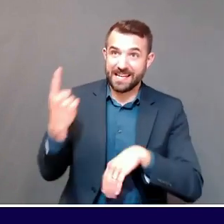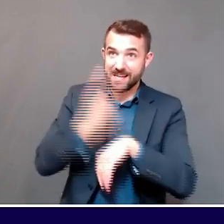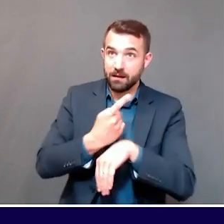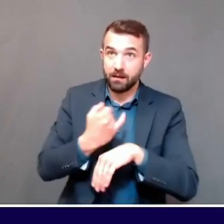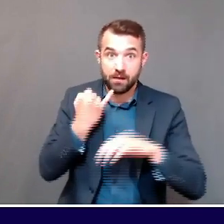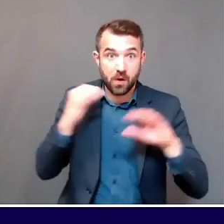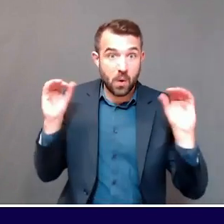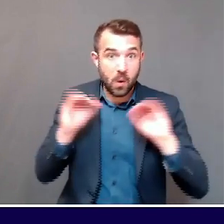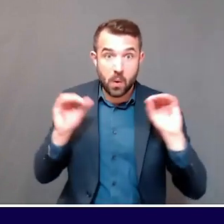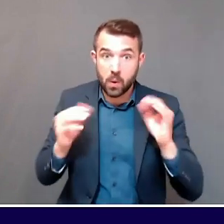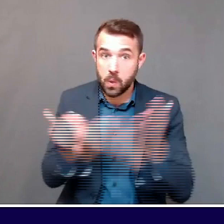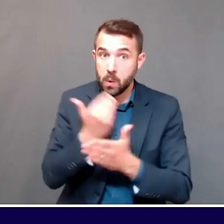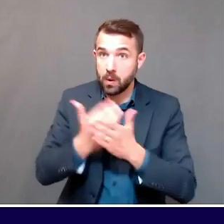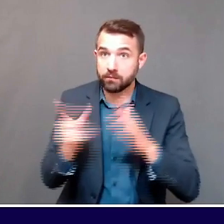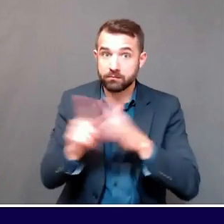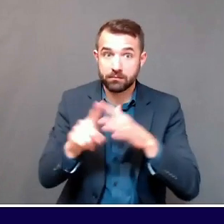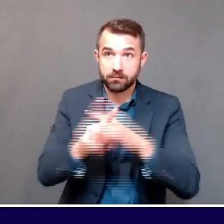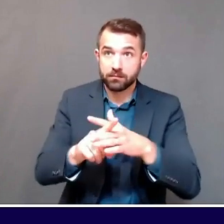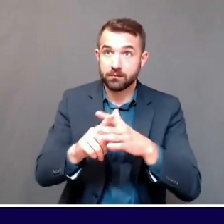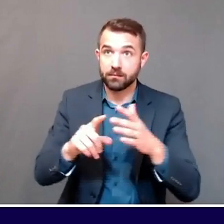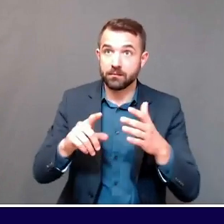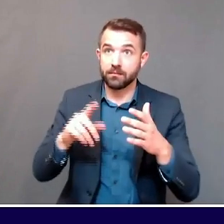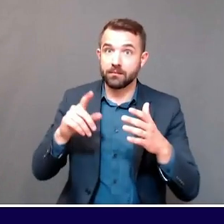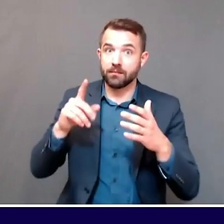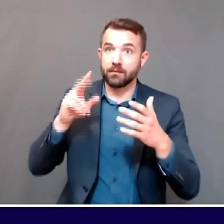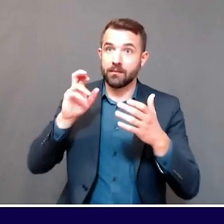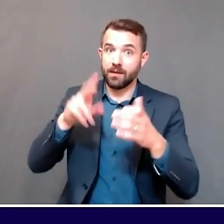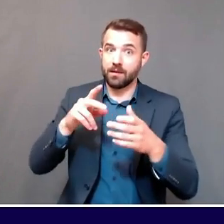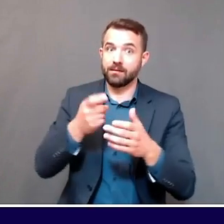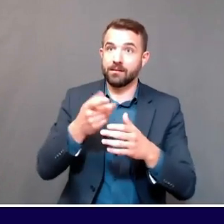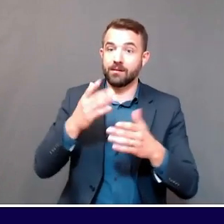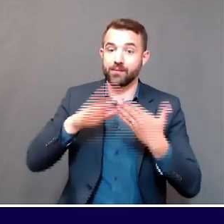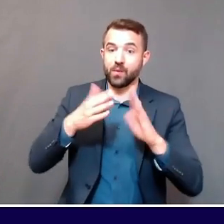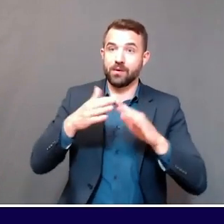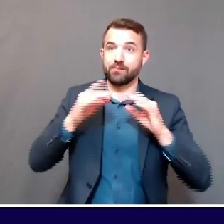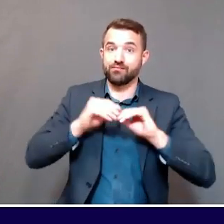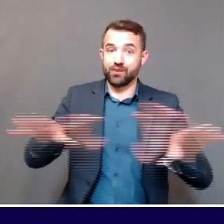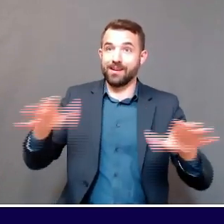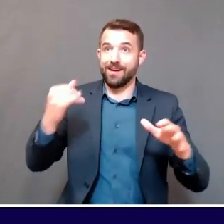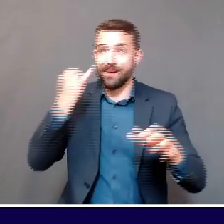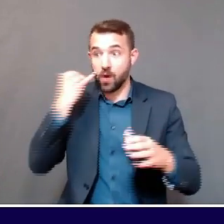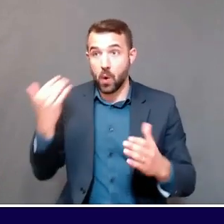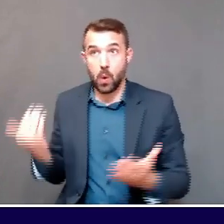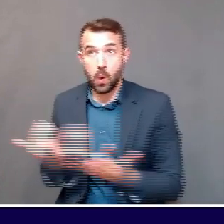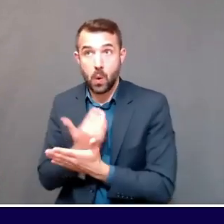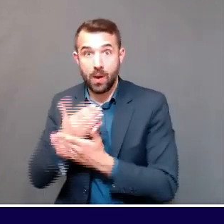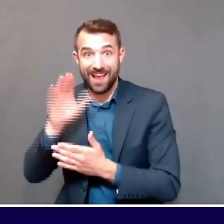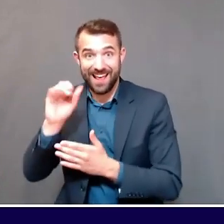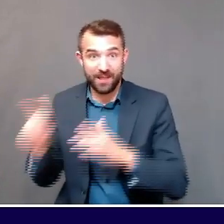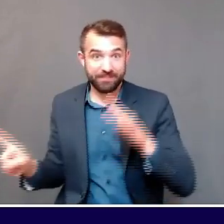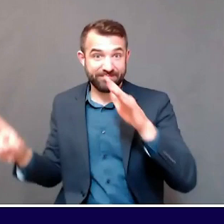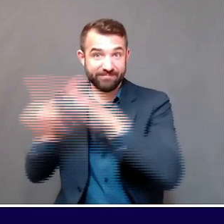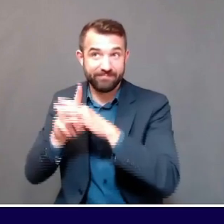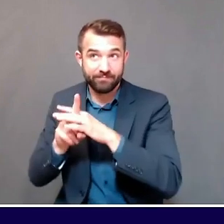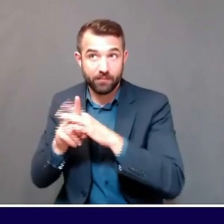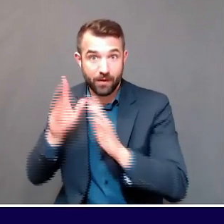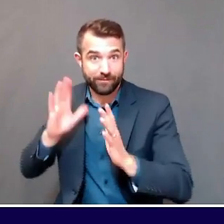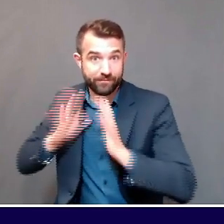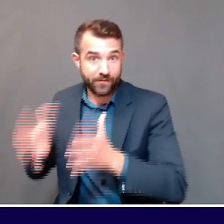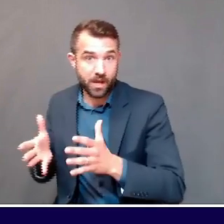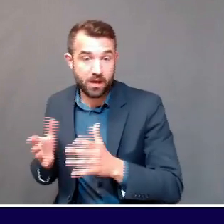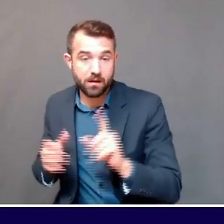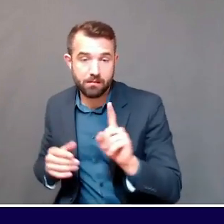community transmission, not without any new cases at all. It's actually 28 days associated with no new cases,